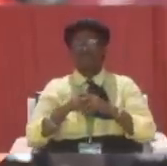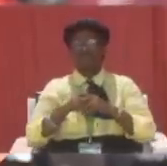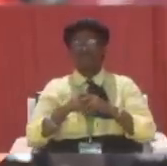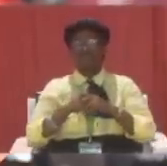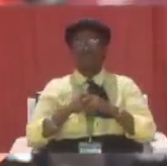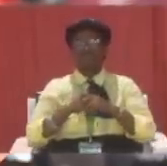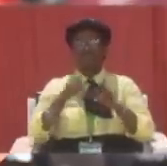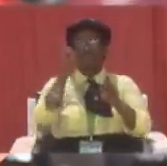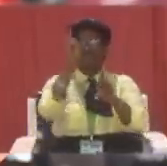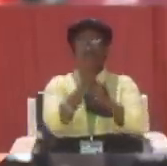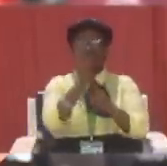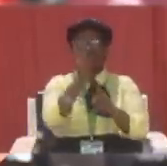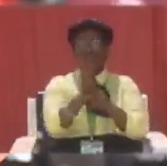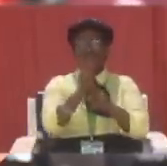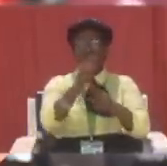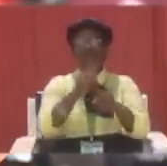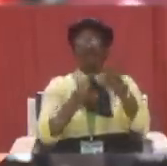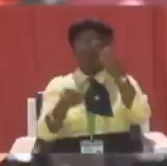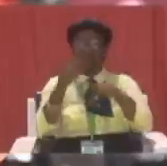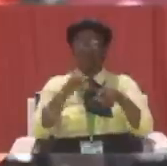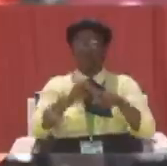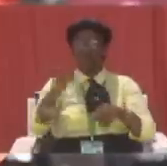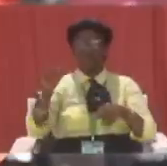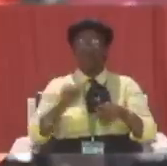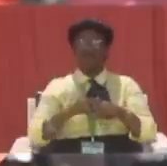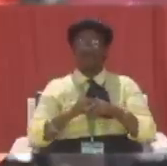Keep coming, keep coming, keep coming.